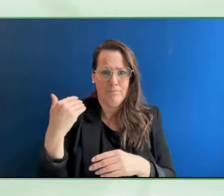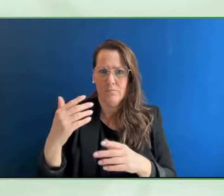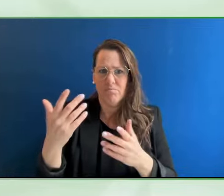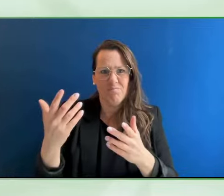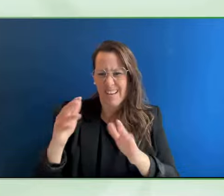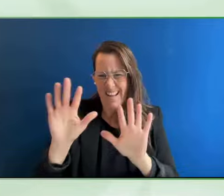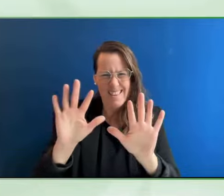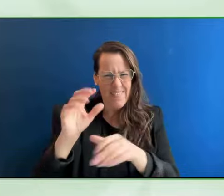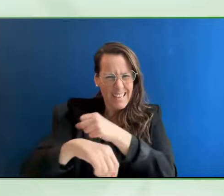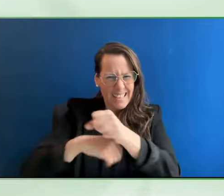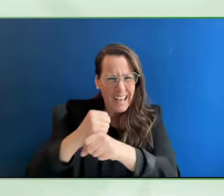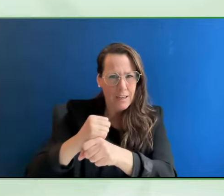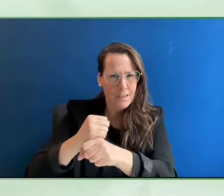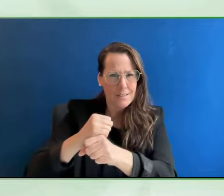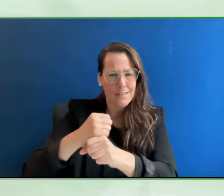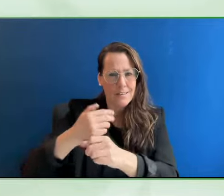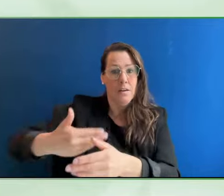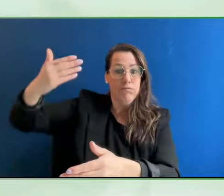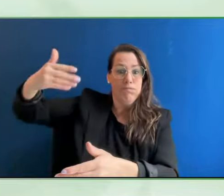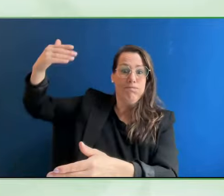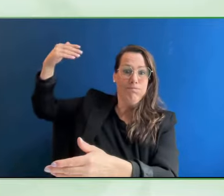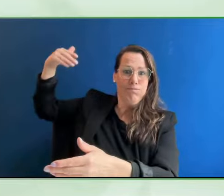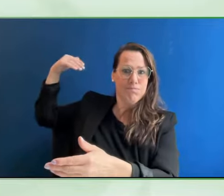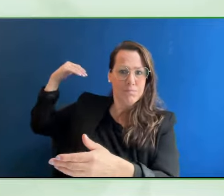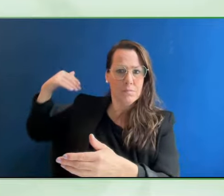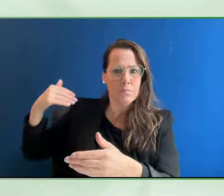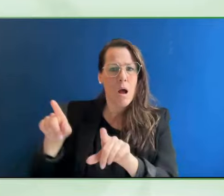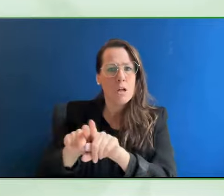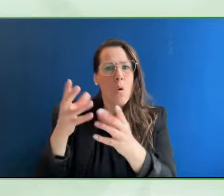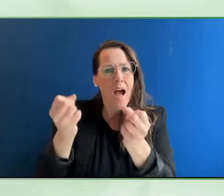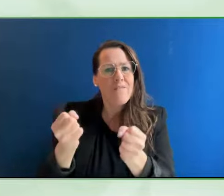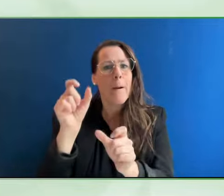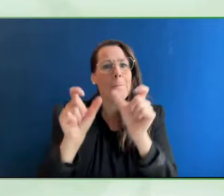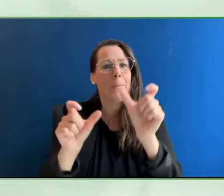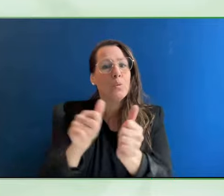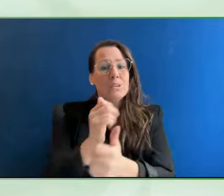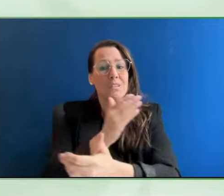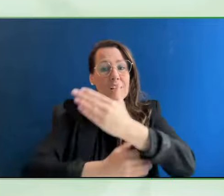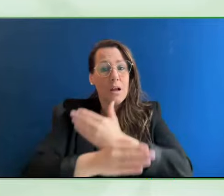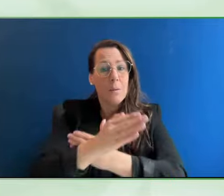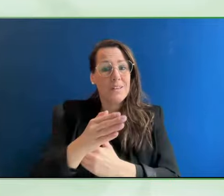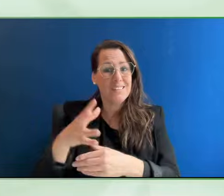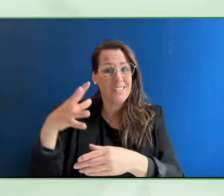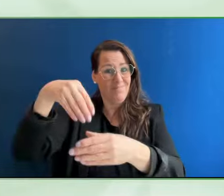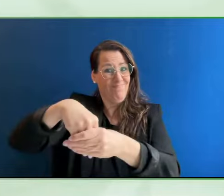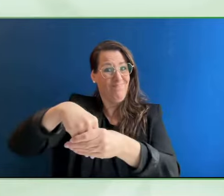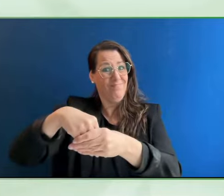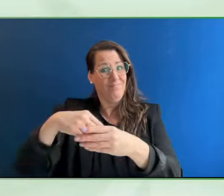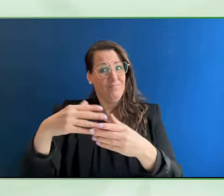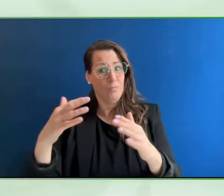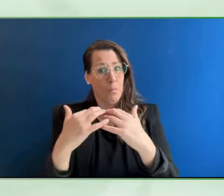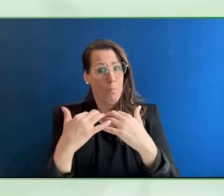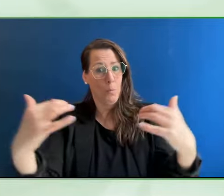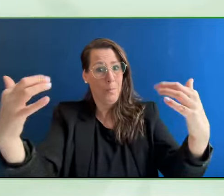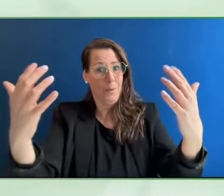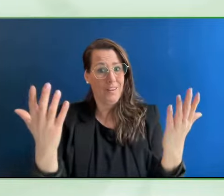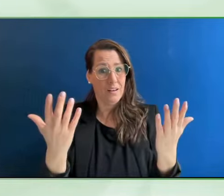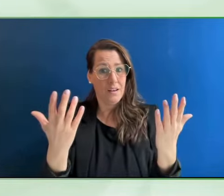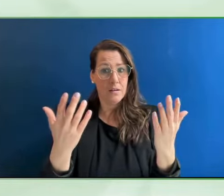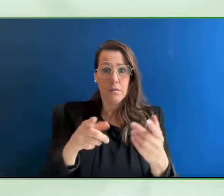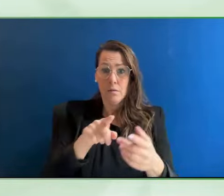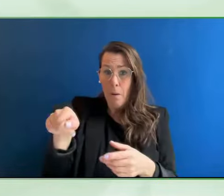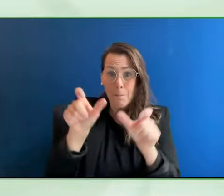obstacles, sometimes really problems that our customers face every day.